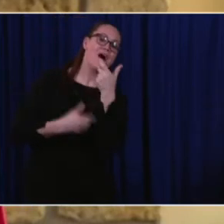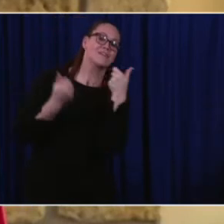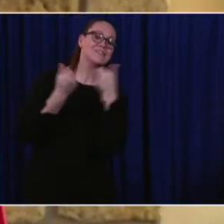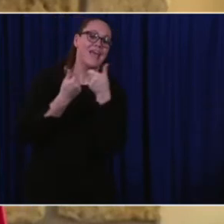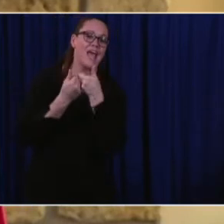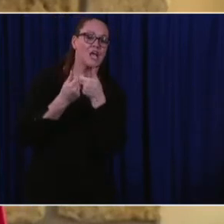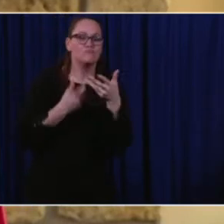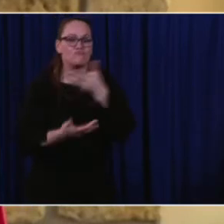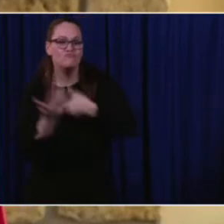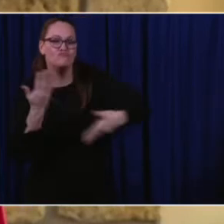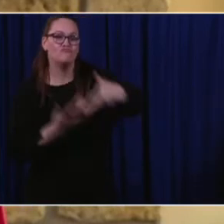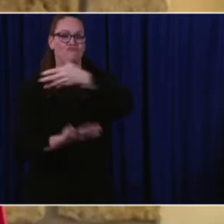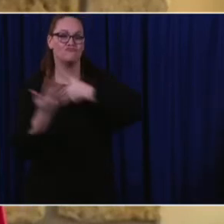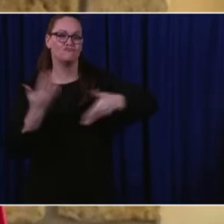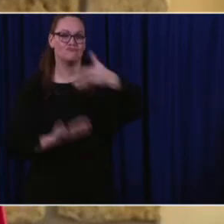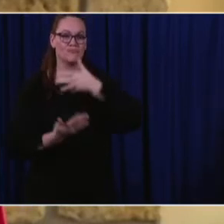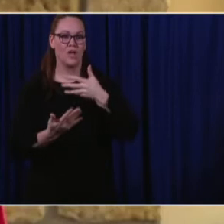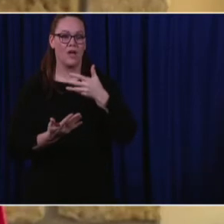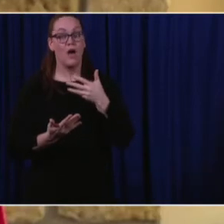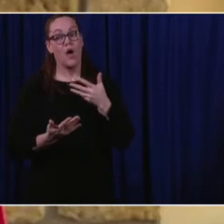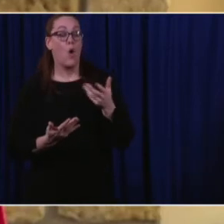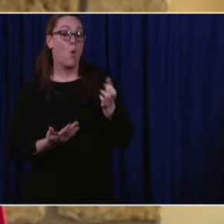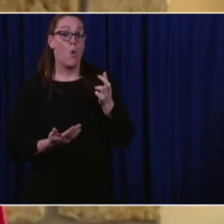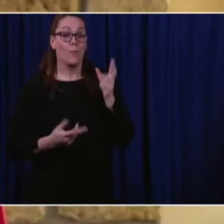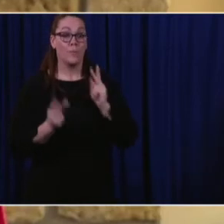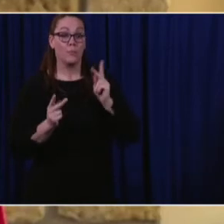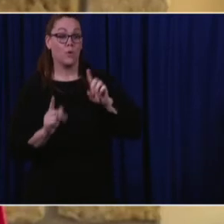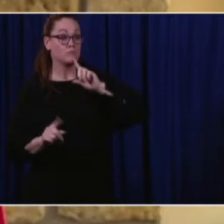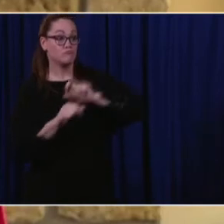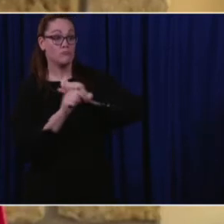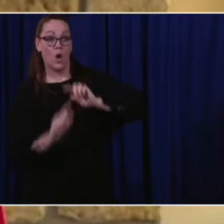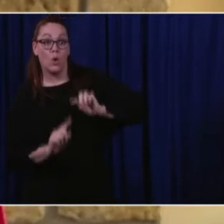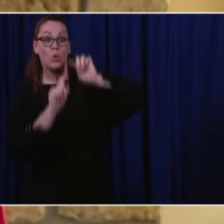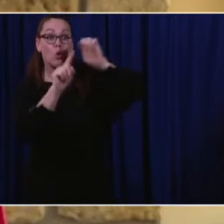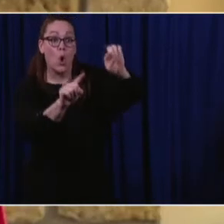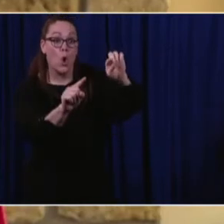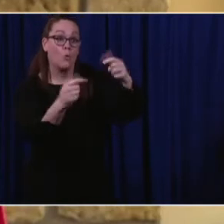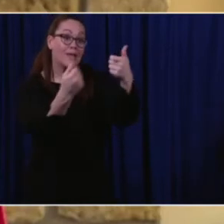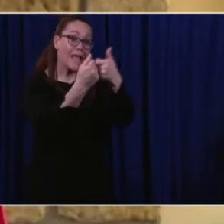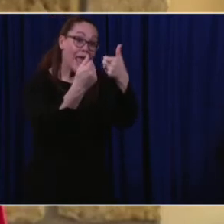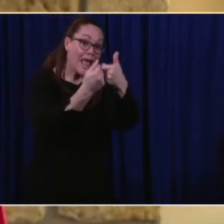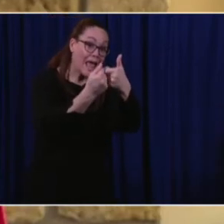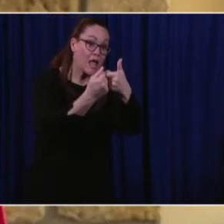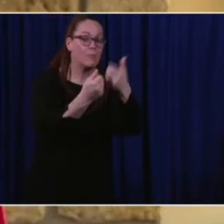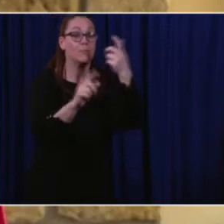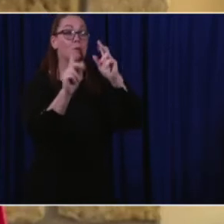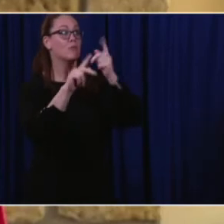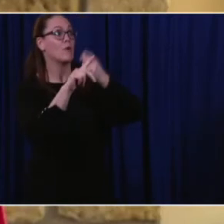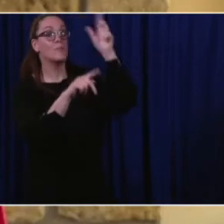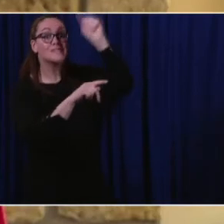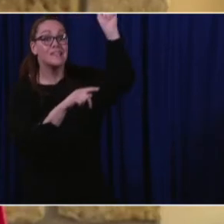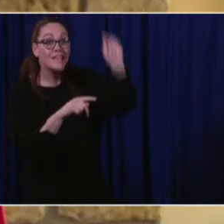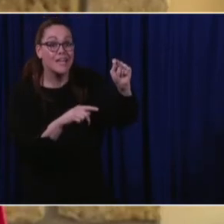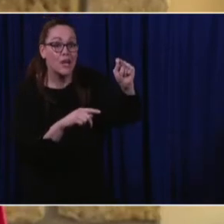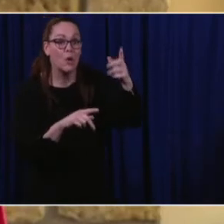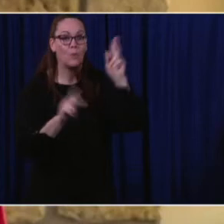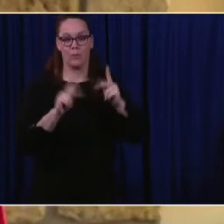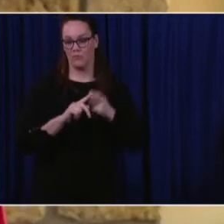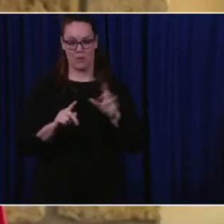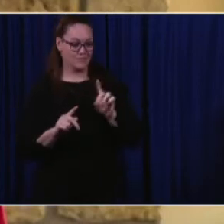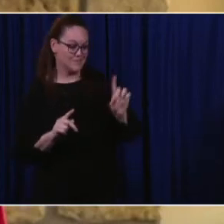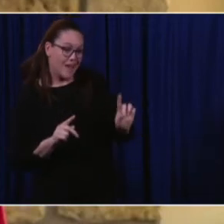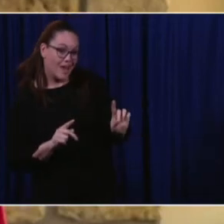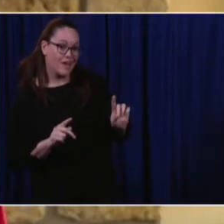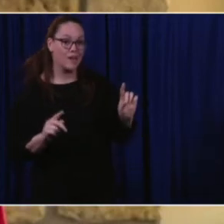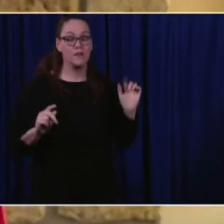watch the games. Maybe people who might have attended games or people from Toledo to Dayton, all around the state who have an interest